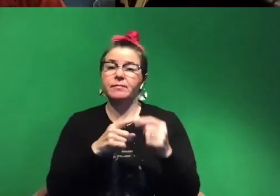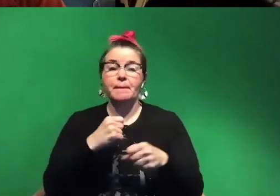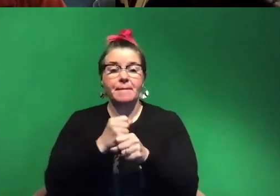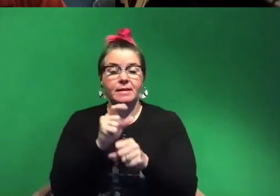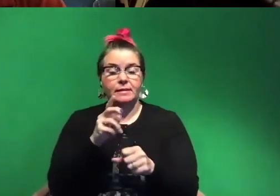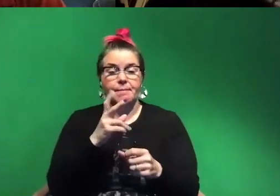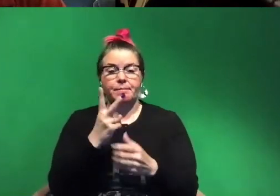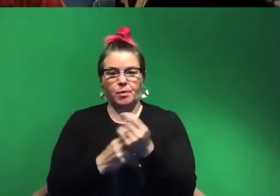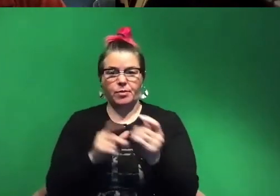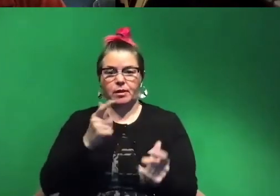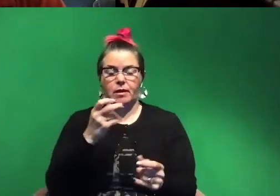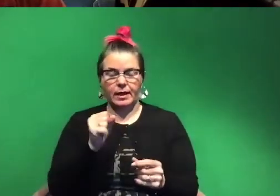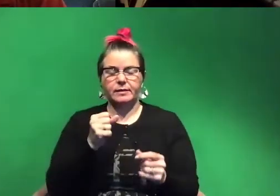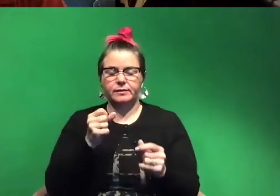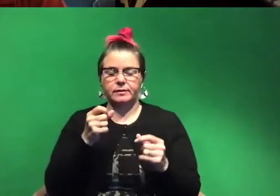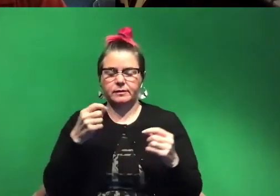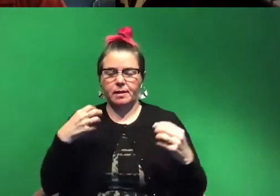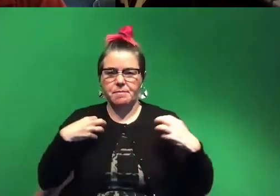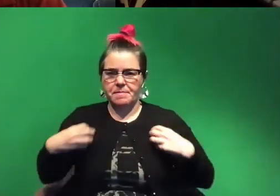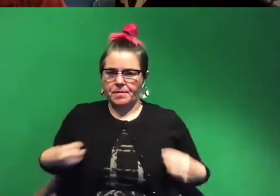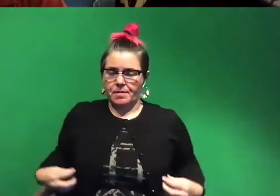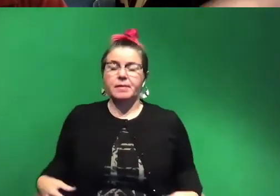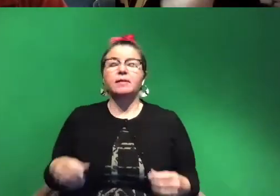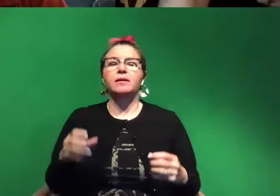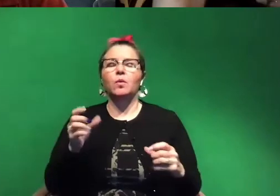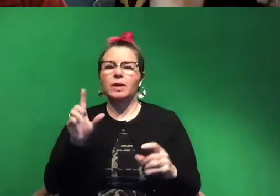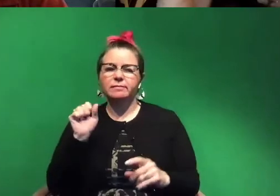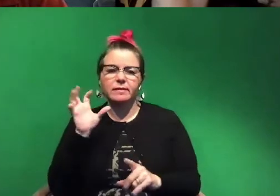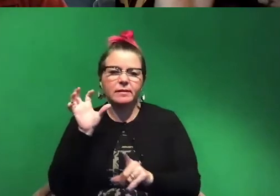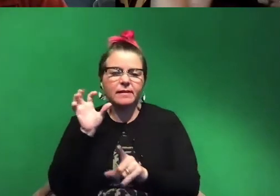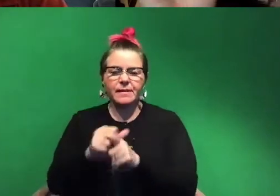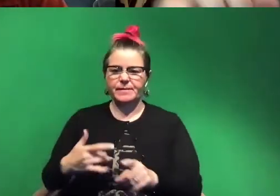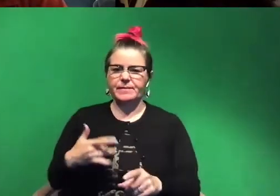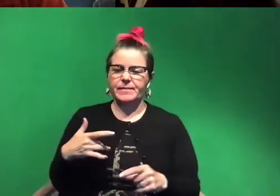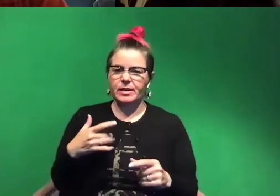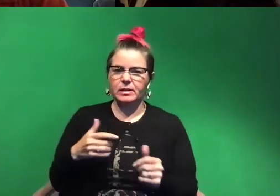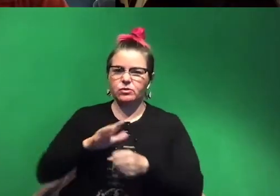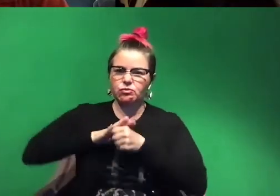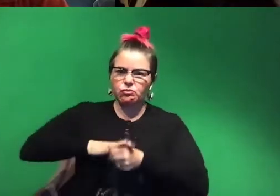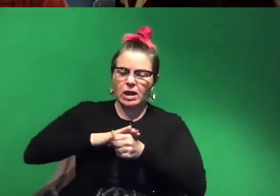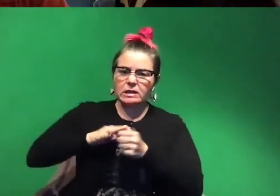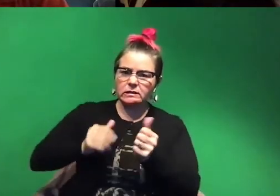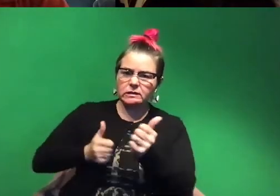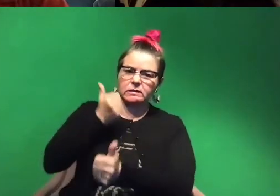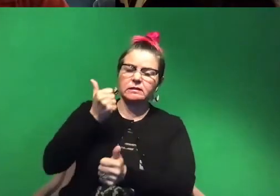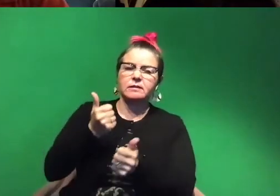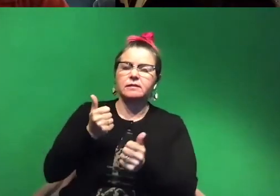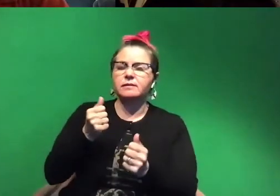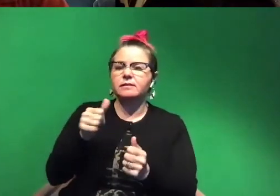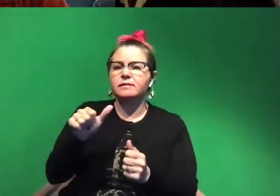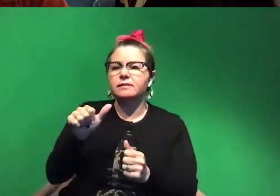glands along the length of their body. And when they're attacked or when they feel like they're stressed by some sort of a